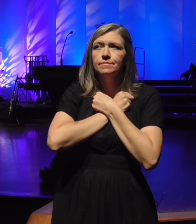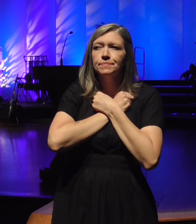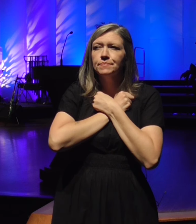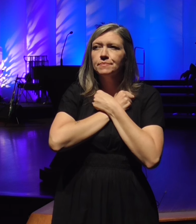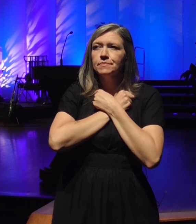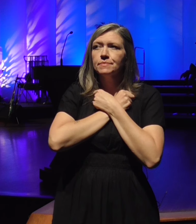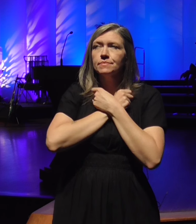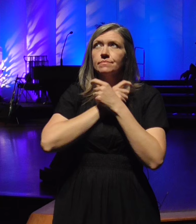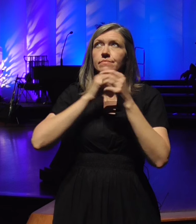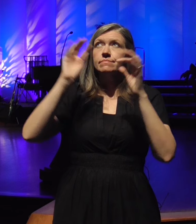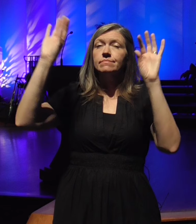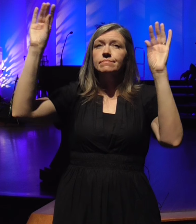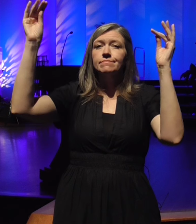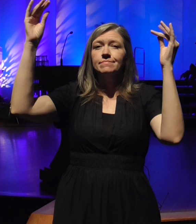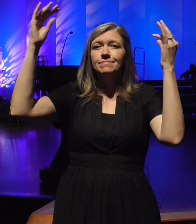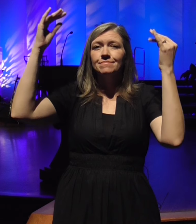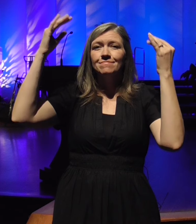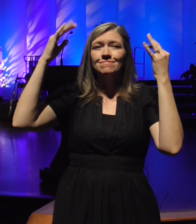let the